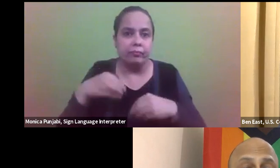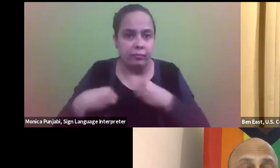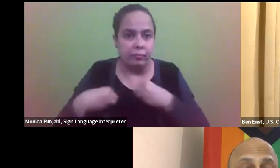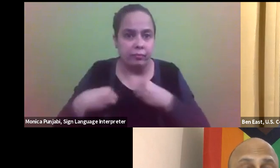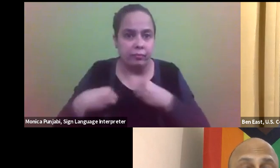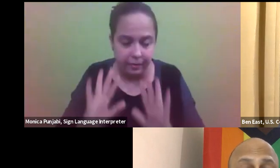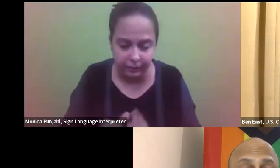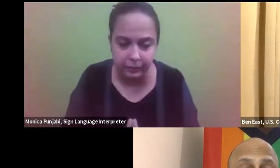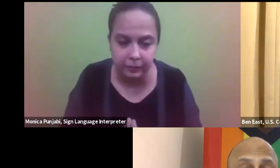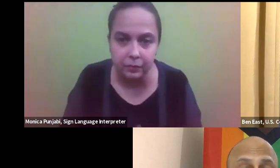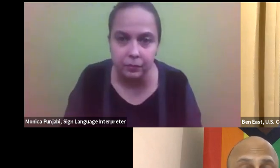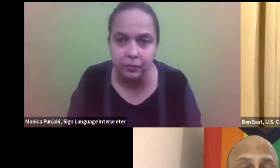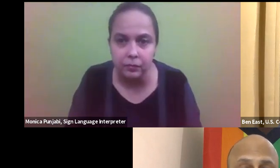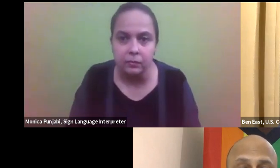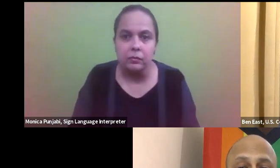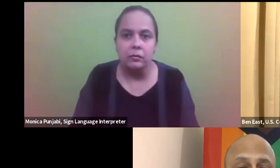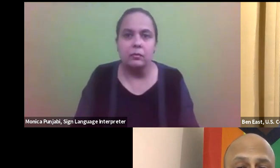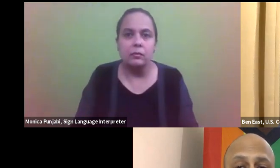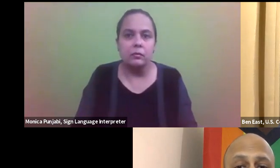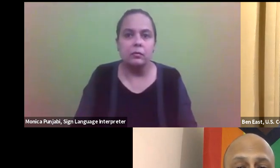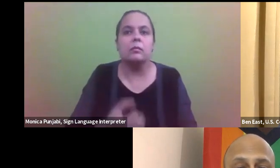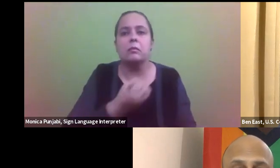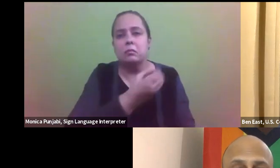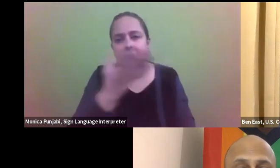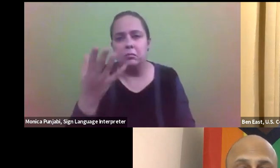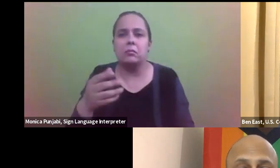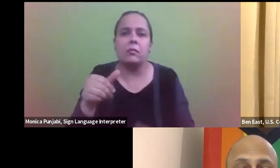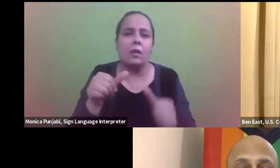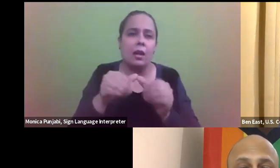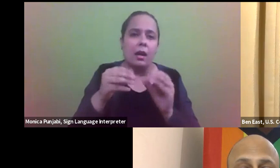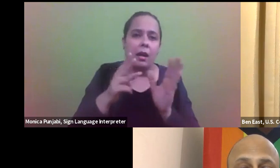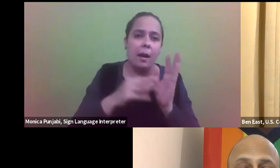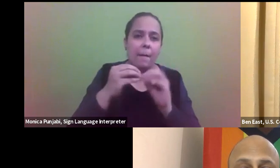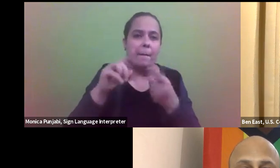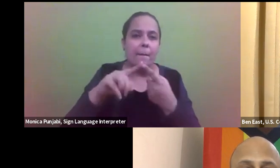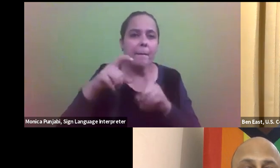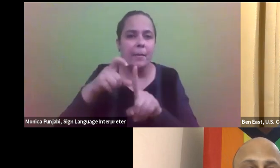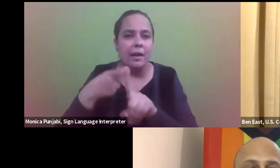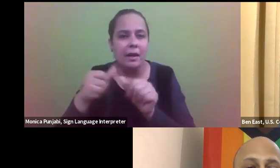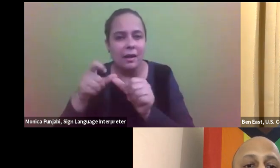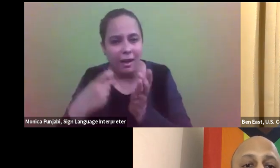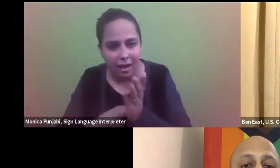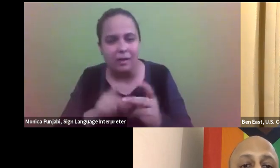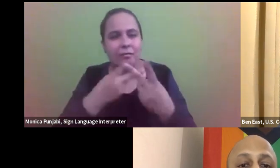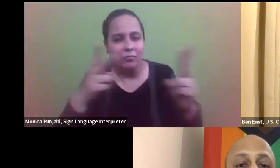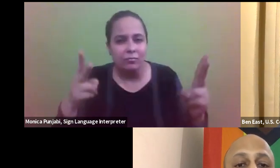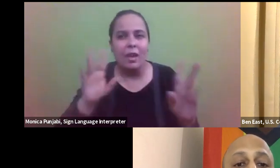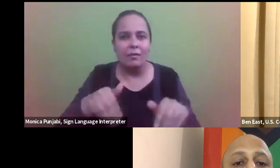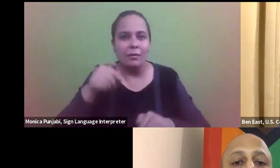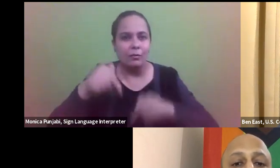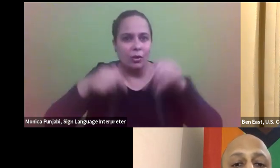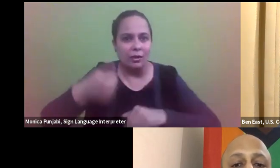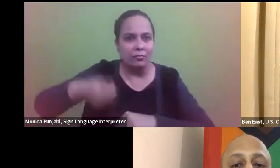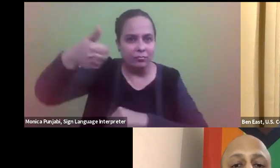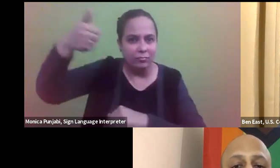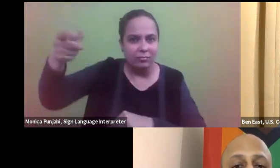created due to the hard work of Dr. Ambedkar, Jyotiba Phule, Periyar, other stalwarts of the Dalit movement, are nowadays shying away from telling the kids